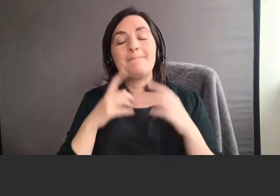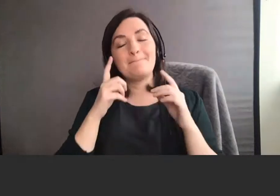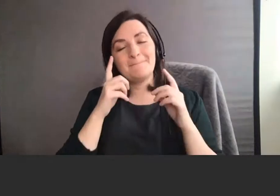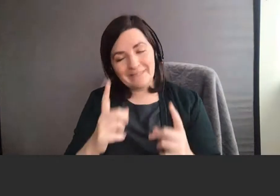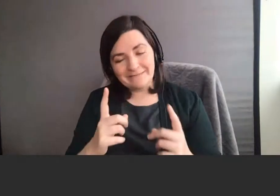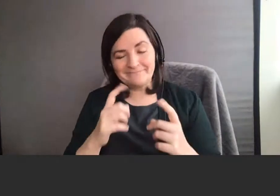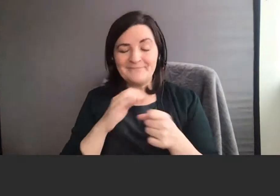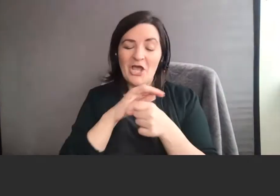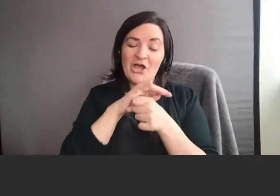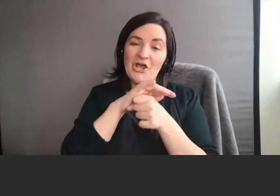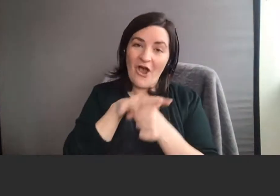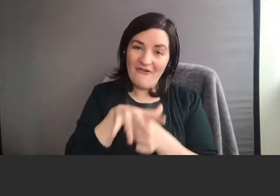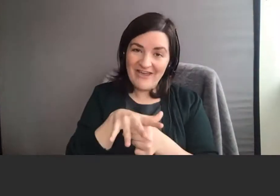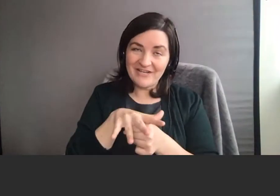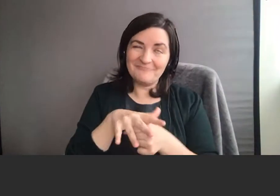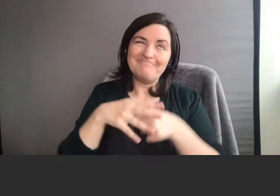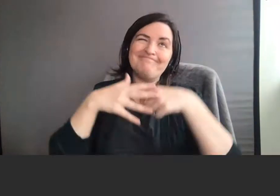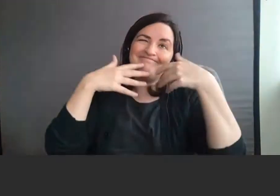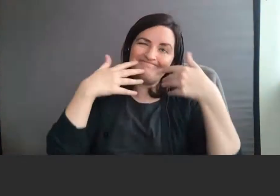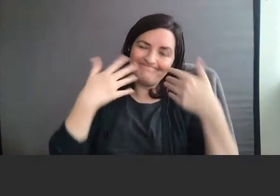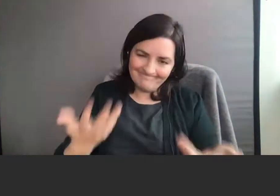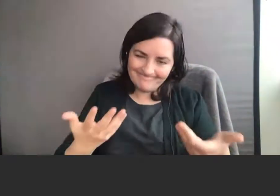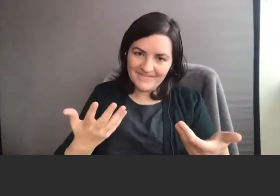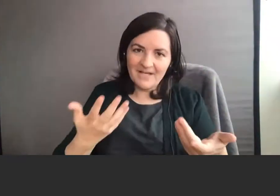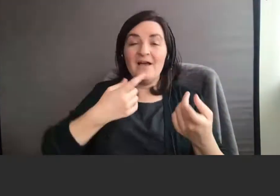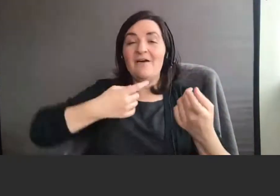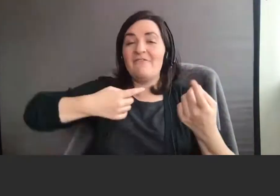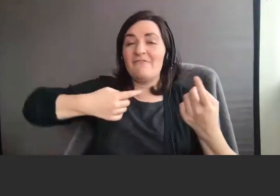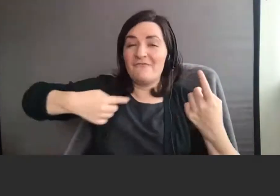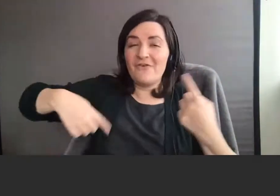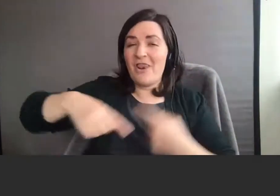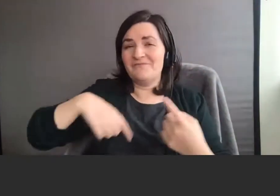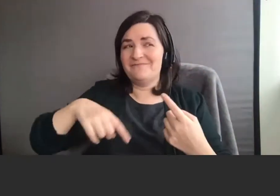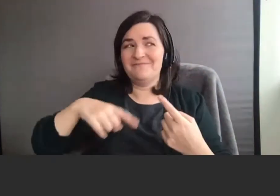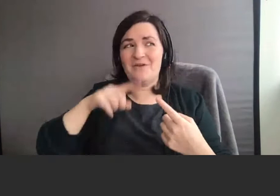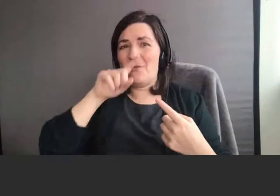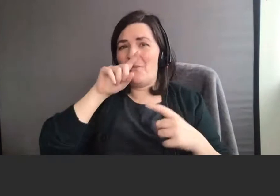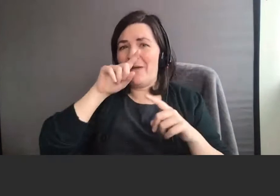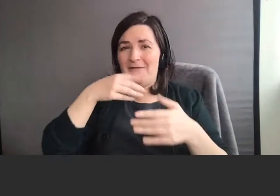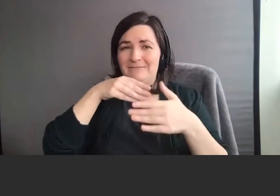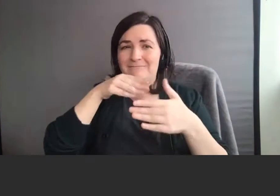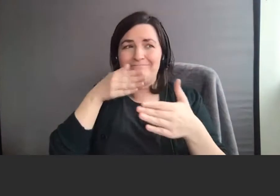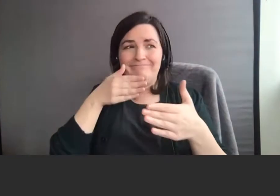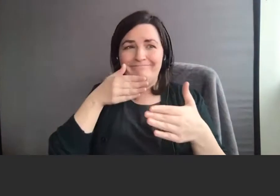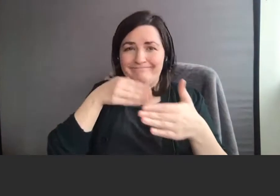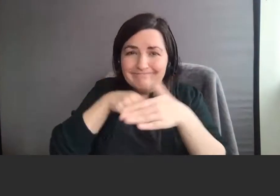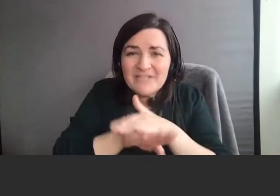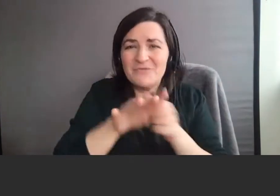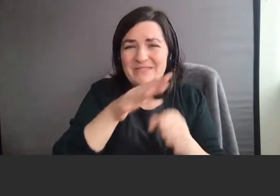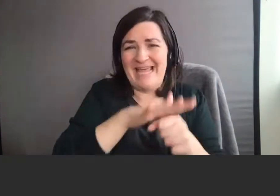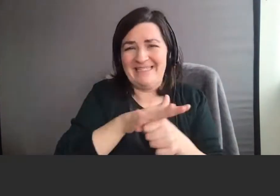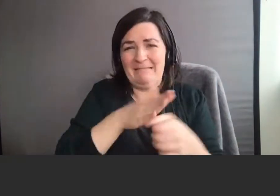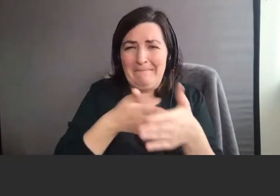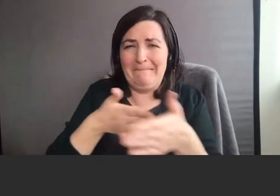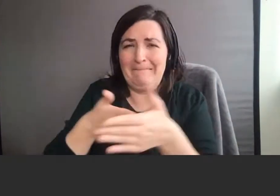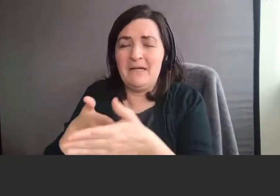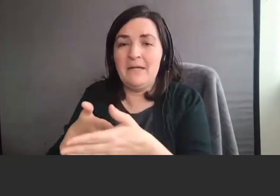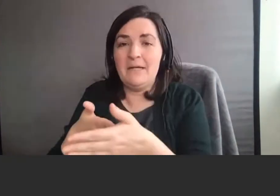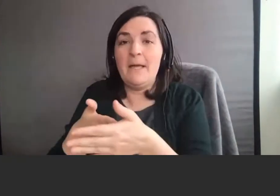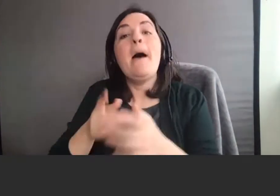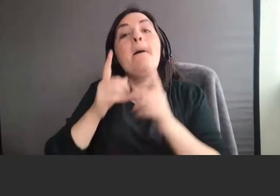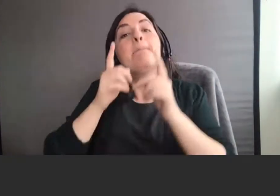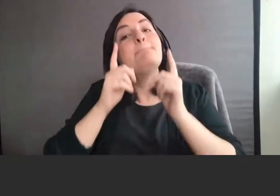COVID-19, for lots of us, it's difficult. It's much harder to get into the setting, but it's still, your research may still be focused on